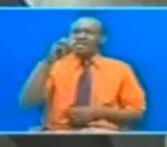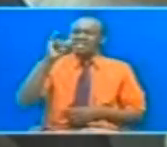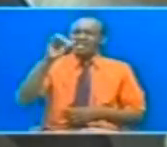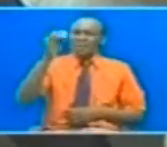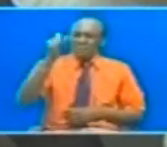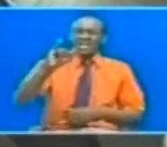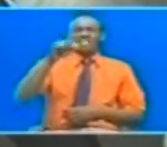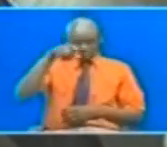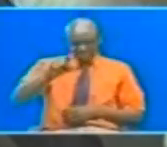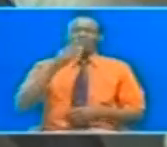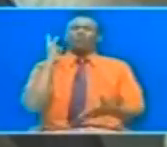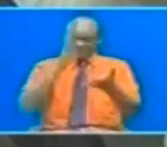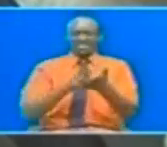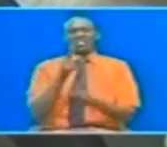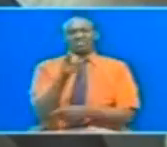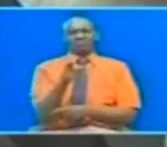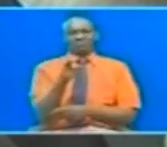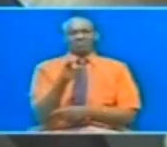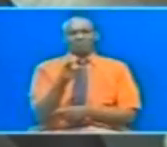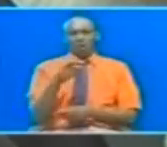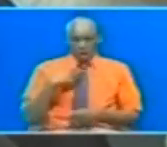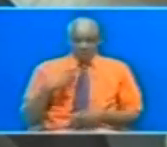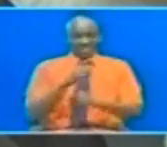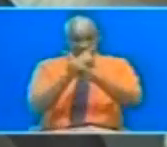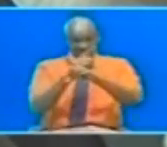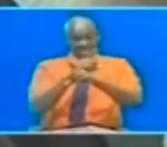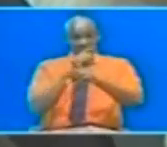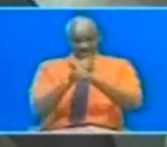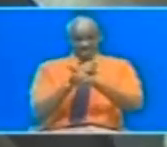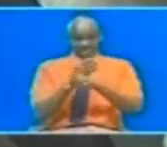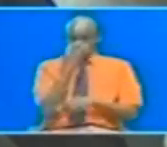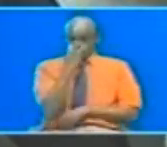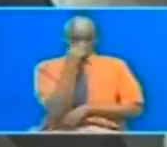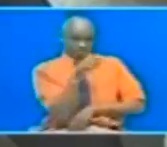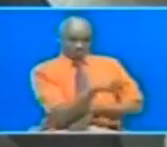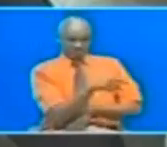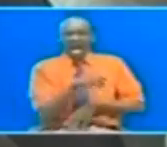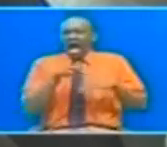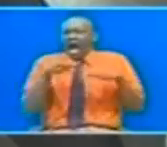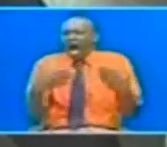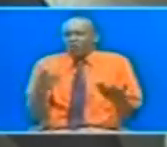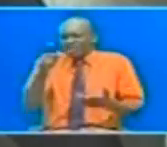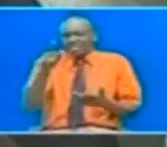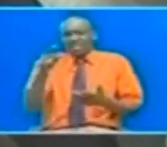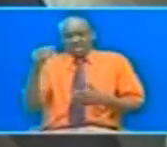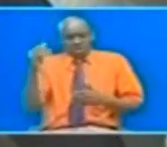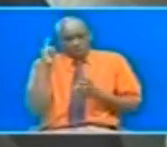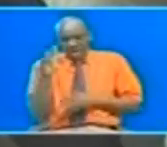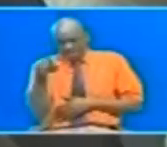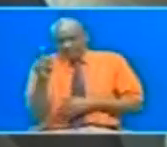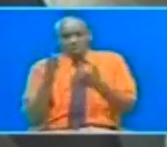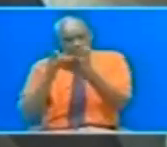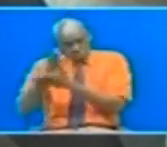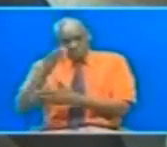a witness of the defense. How come the prosecution, through